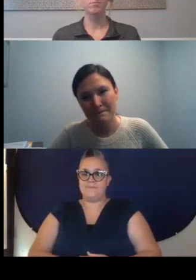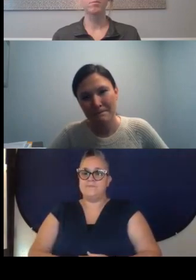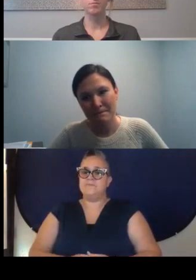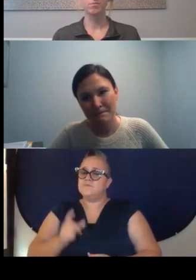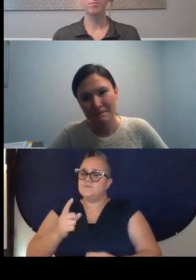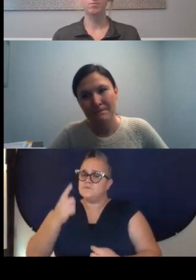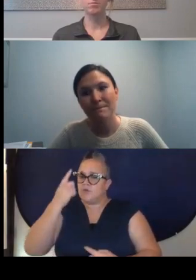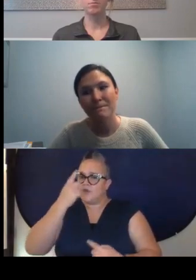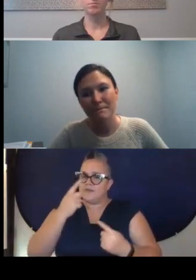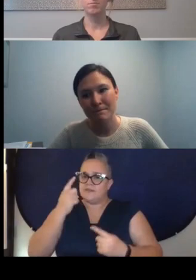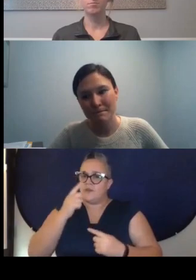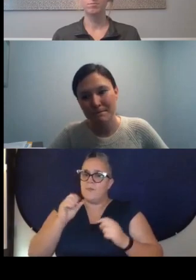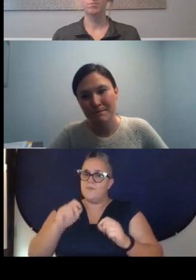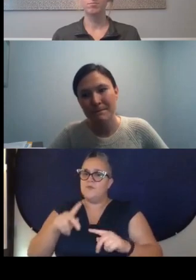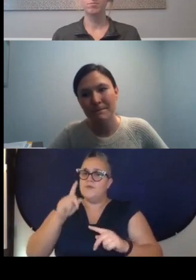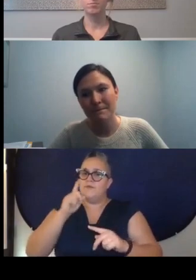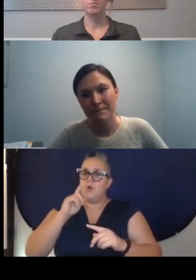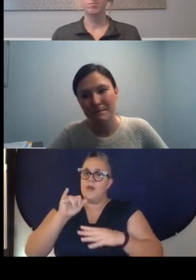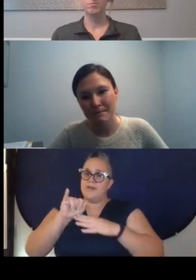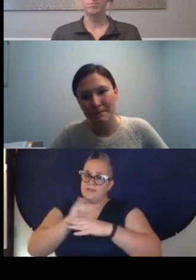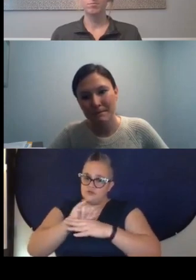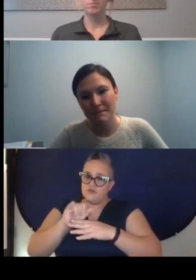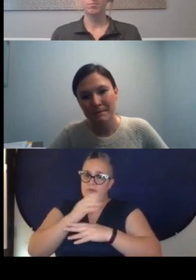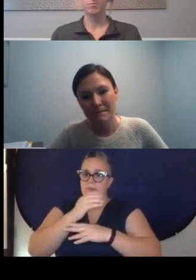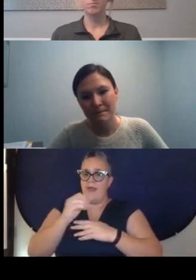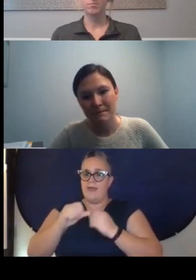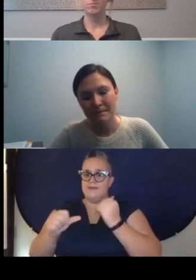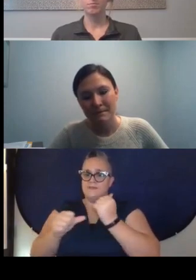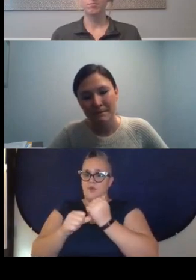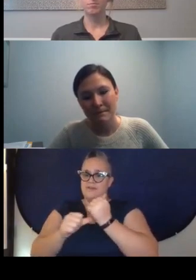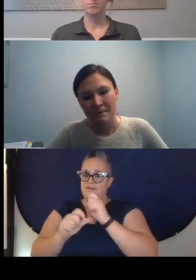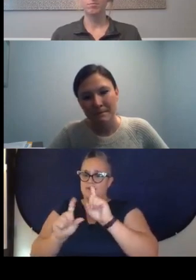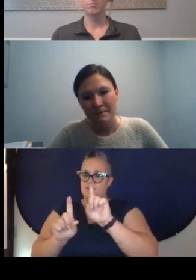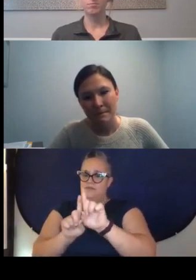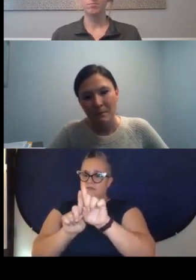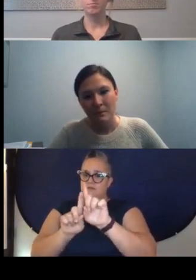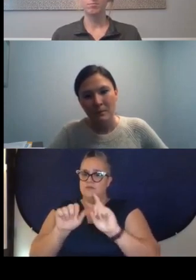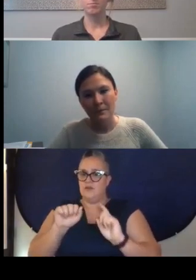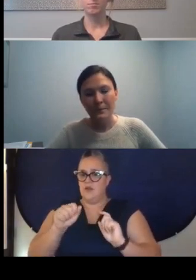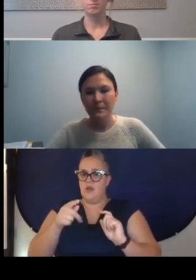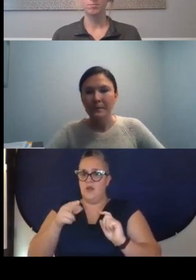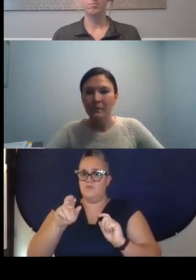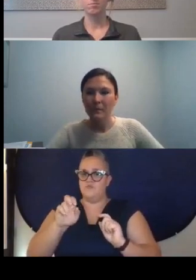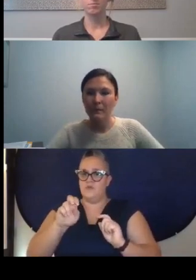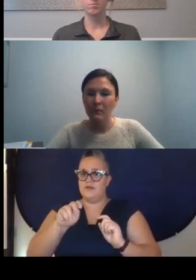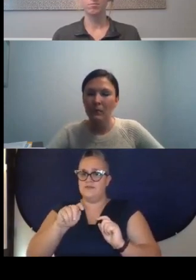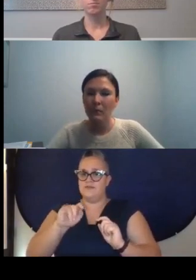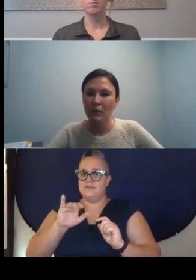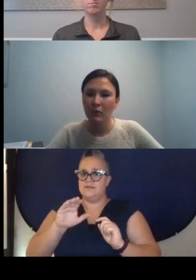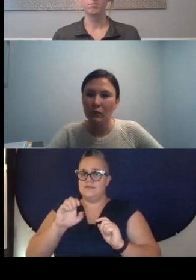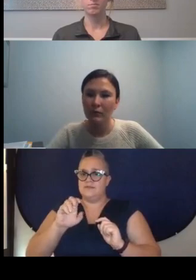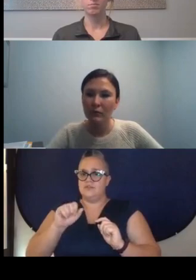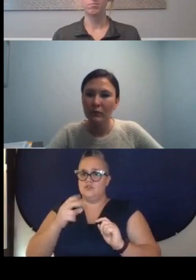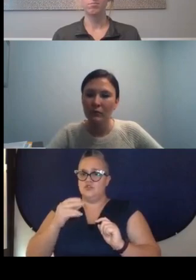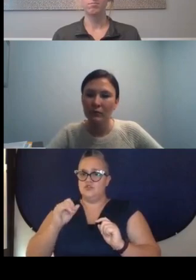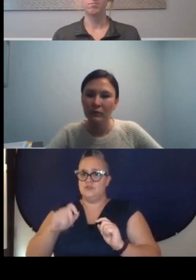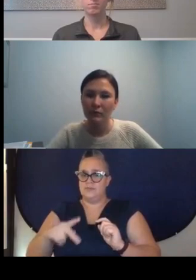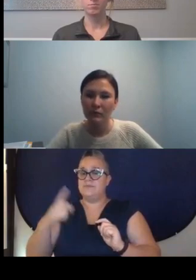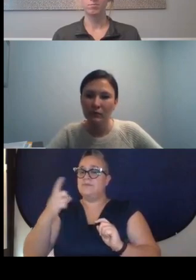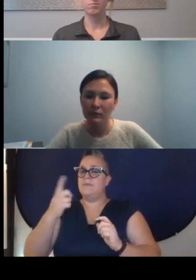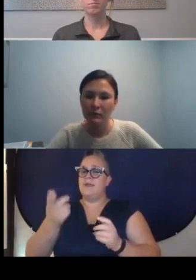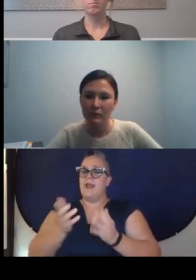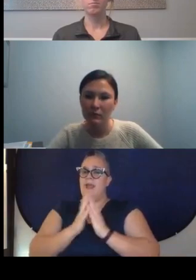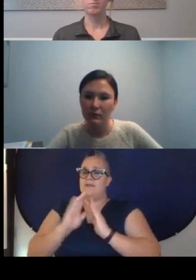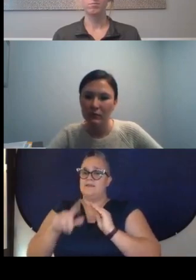apprenticeships as well? And on top of that, we do have our Michigan Career Technical Institute Someone had asked about a student who